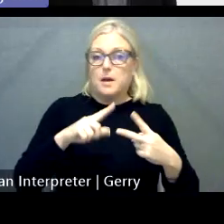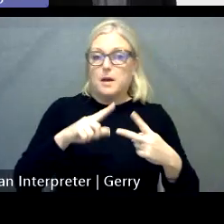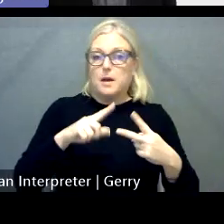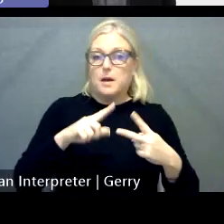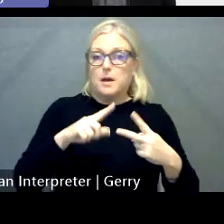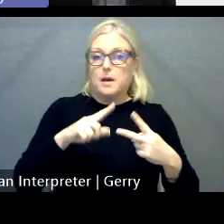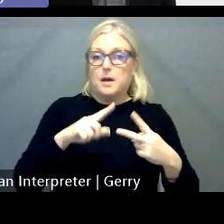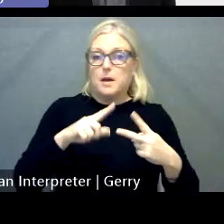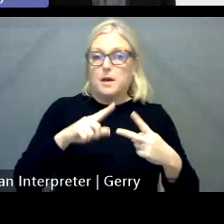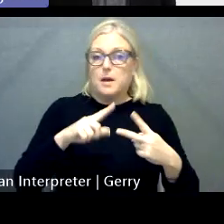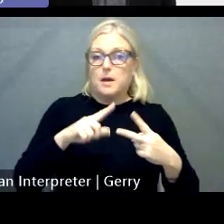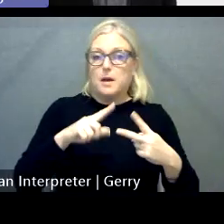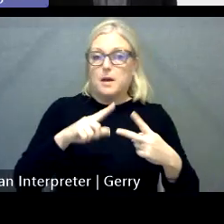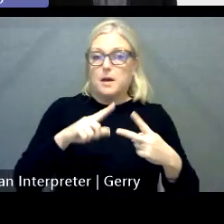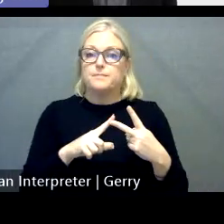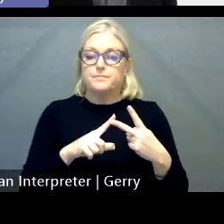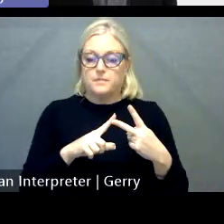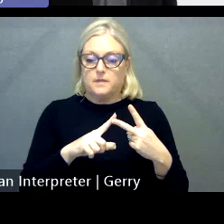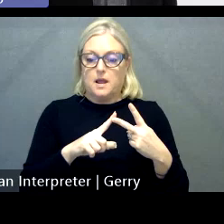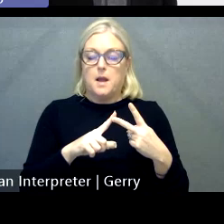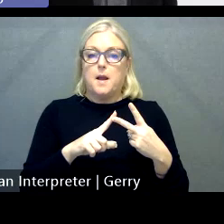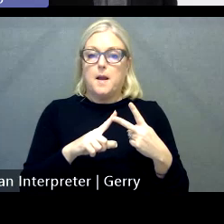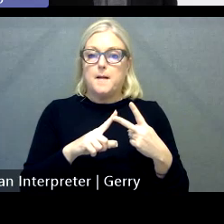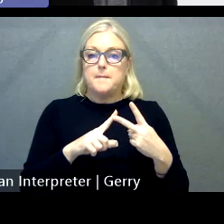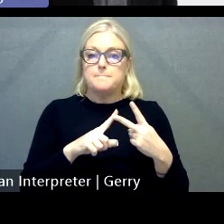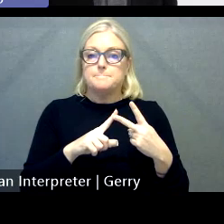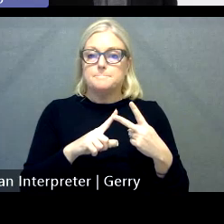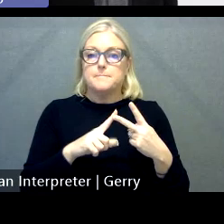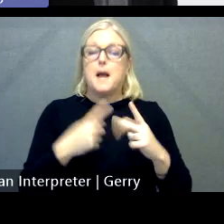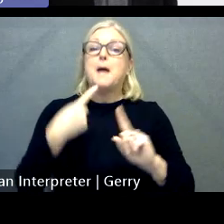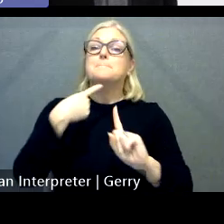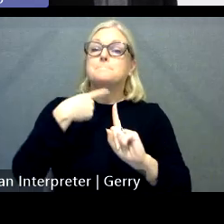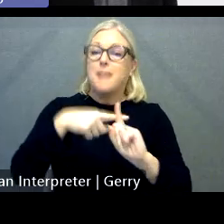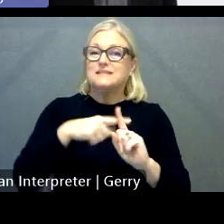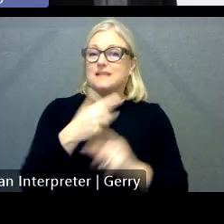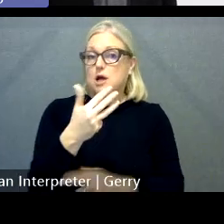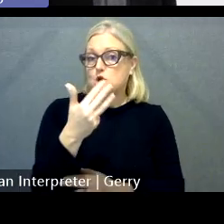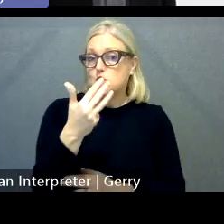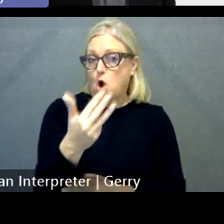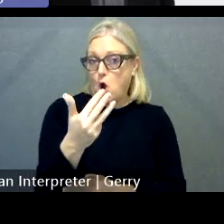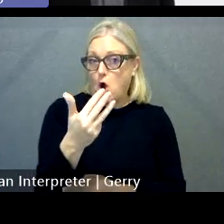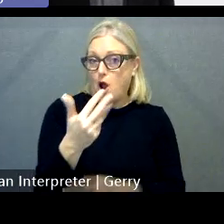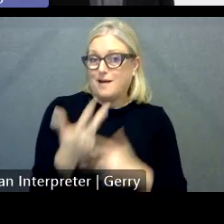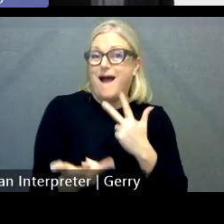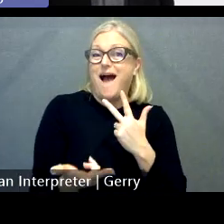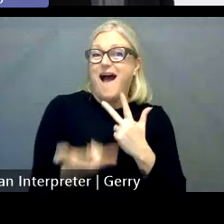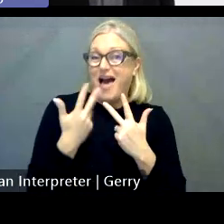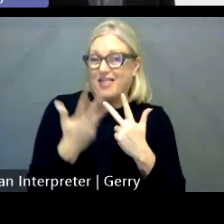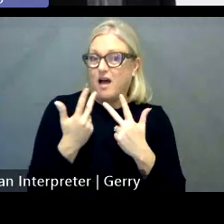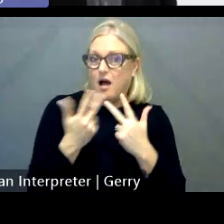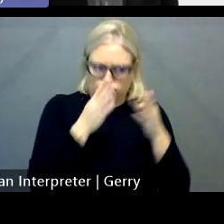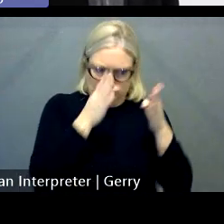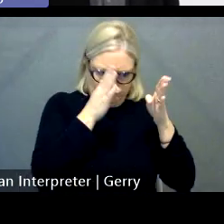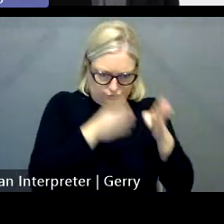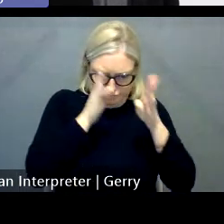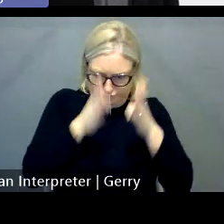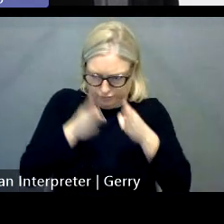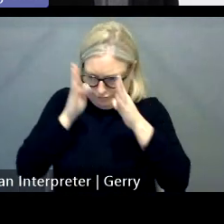other 9 items, 9 aspects that align with the two key outcomes